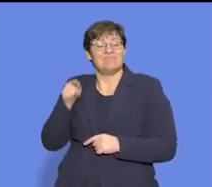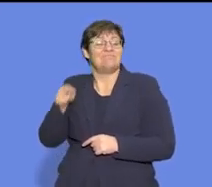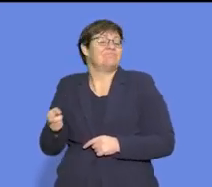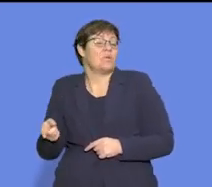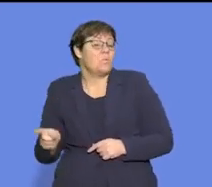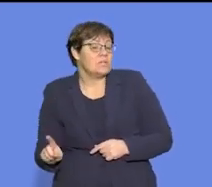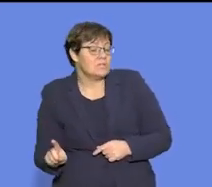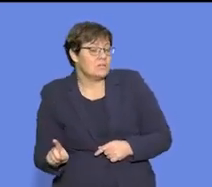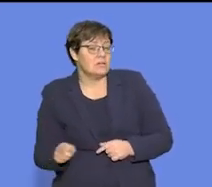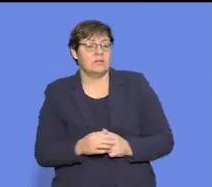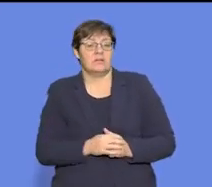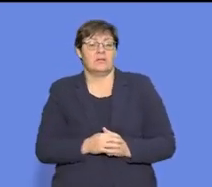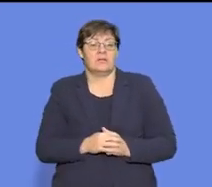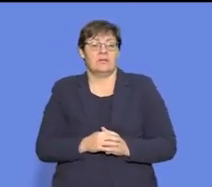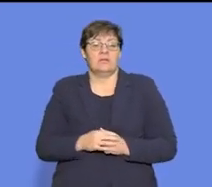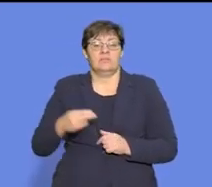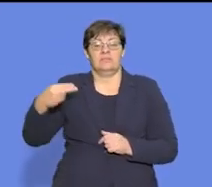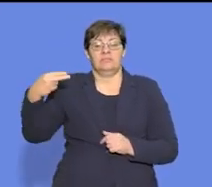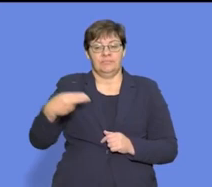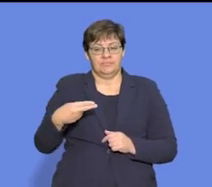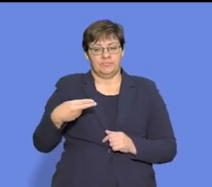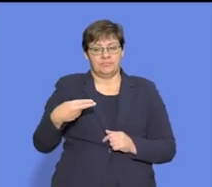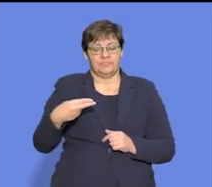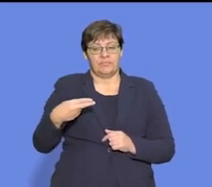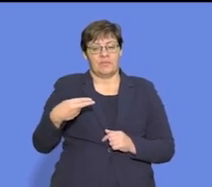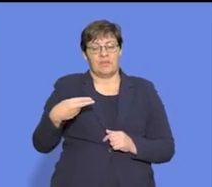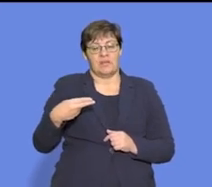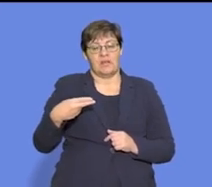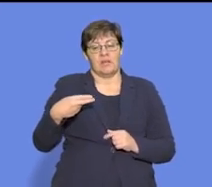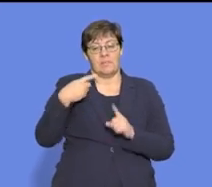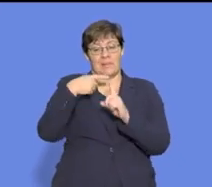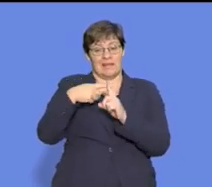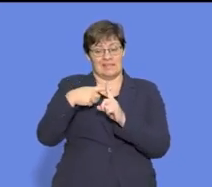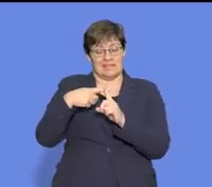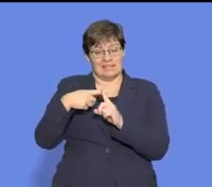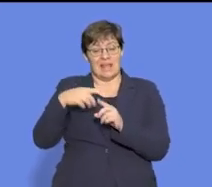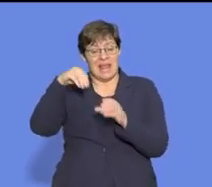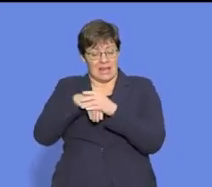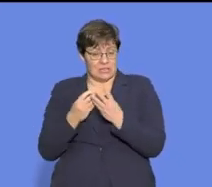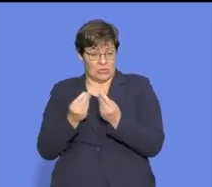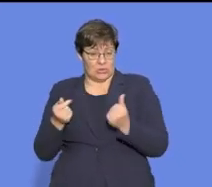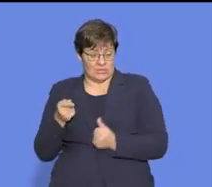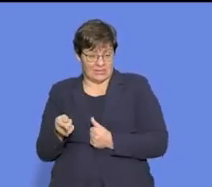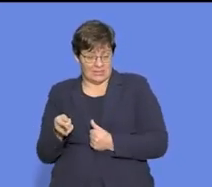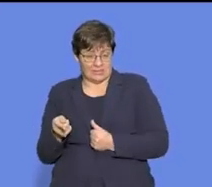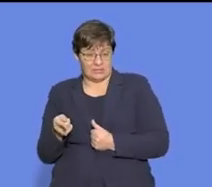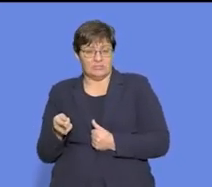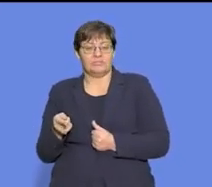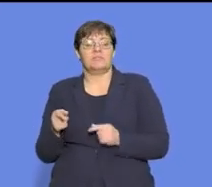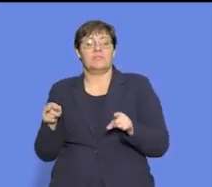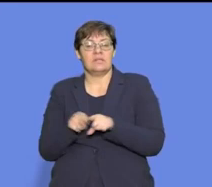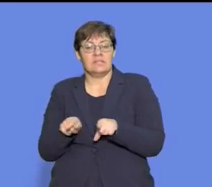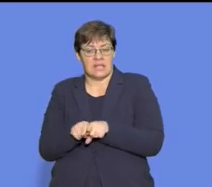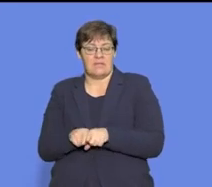oxidizing agent? And the oxidizing agent here is in fact the hydrogen ions. They're in solution,